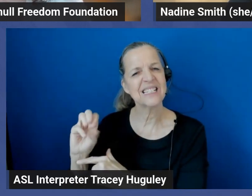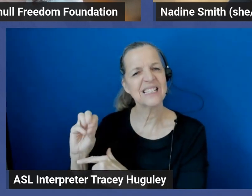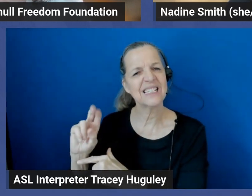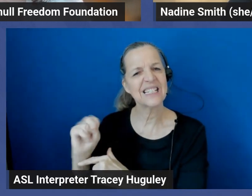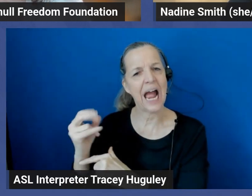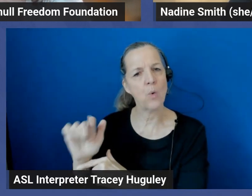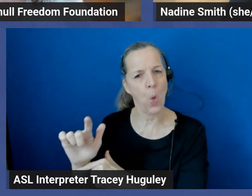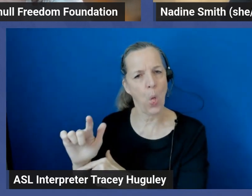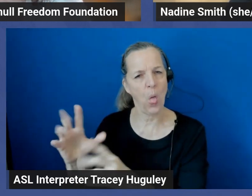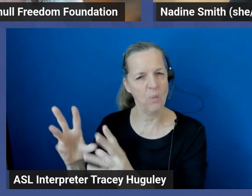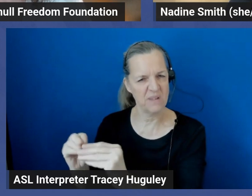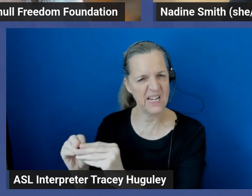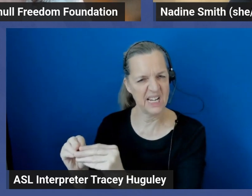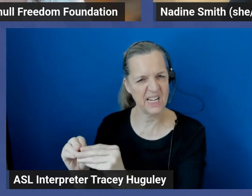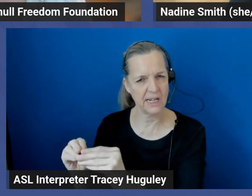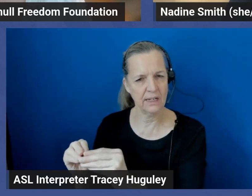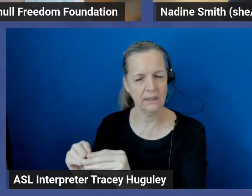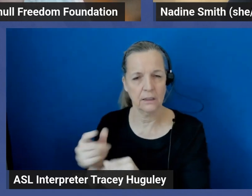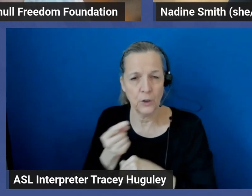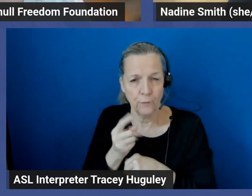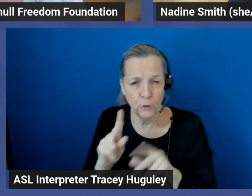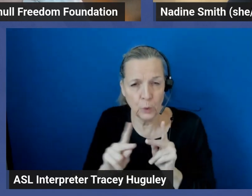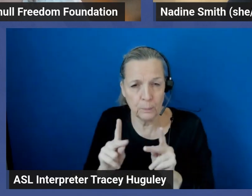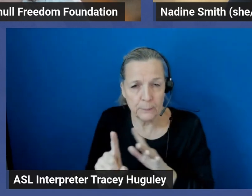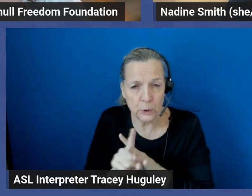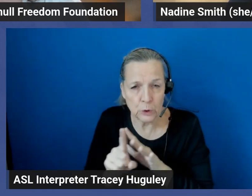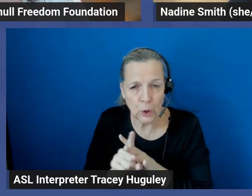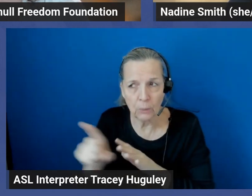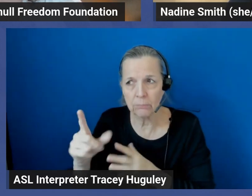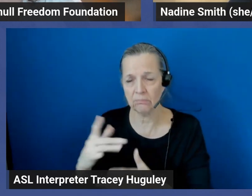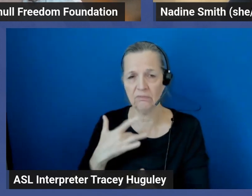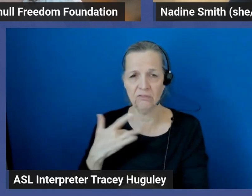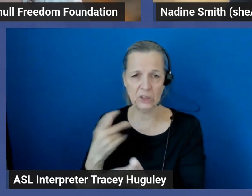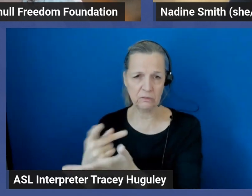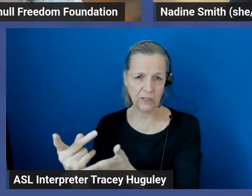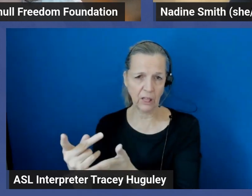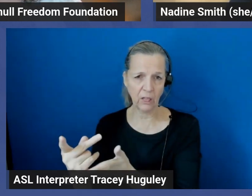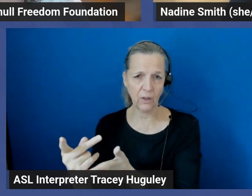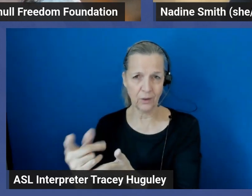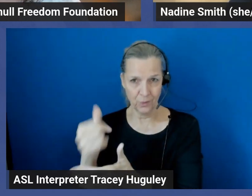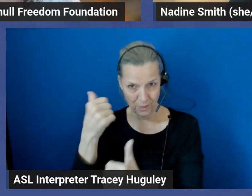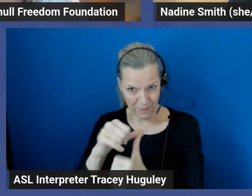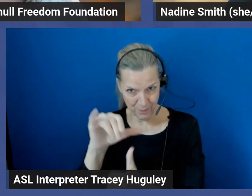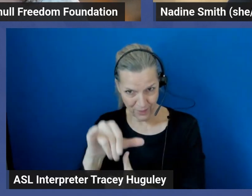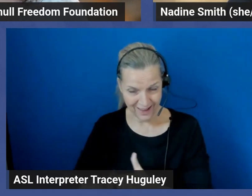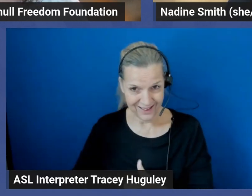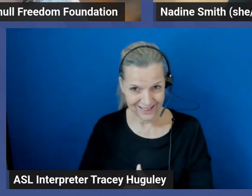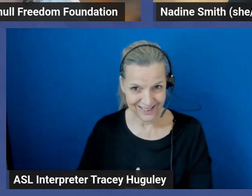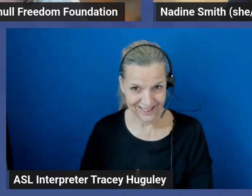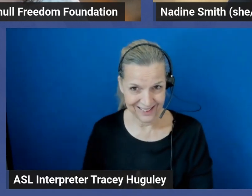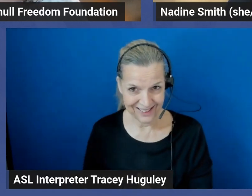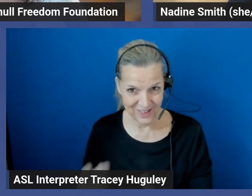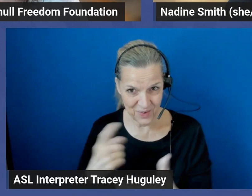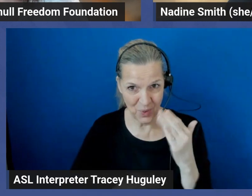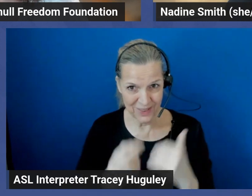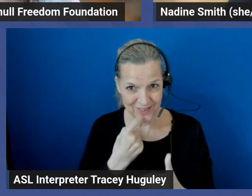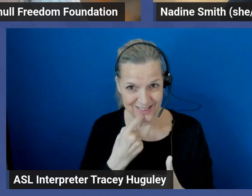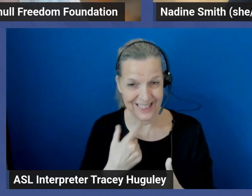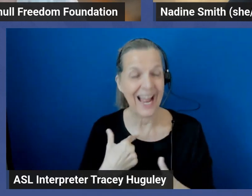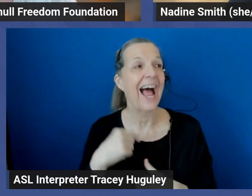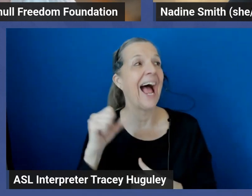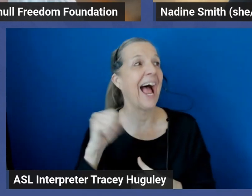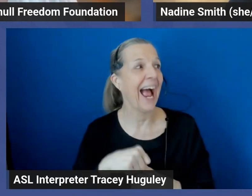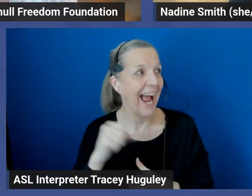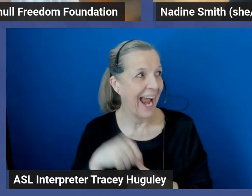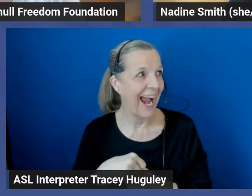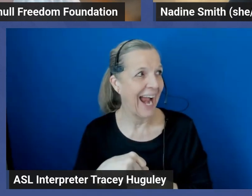people showed up, and they felt like that had been a failure. Are you remembering what you said to me? I am. I